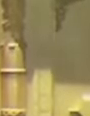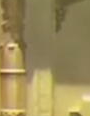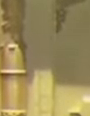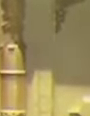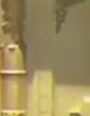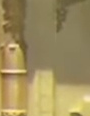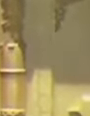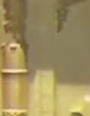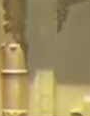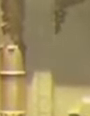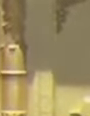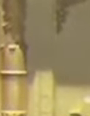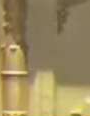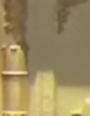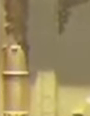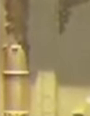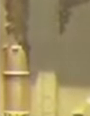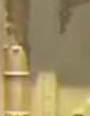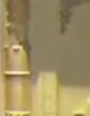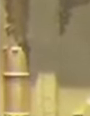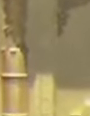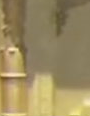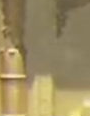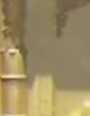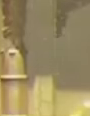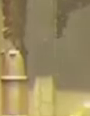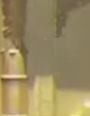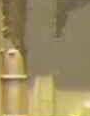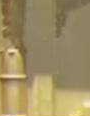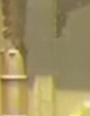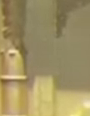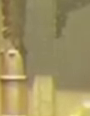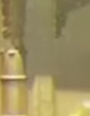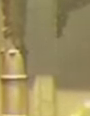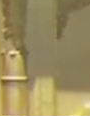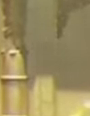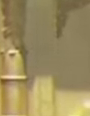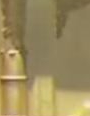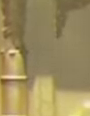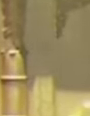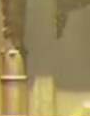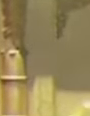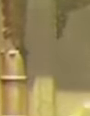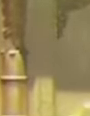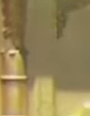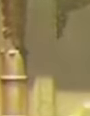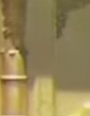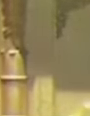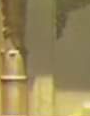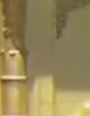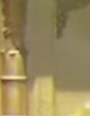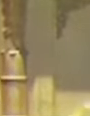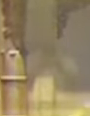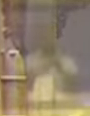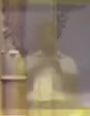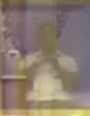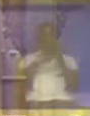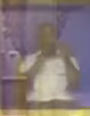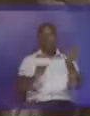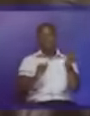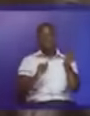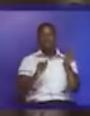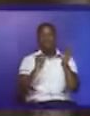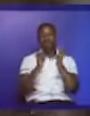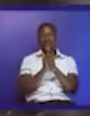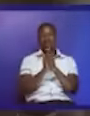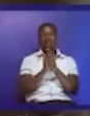God. I believe that you died for me. I believe that